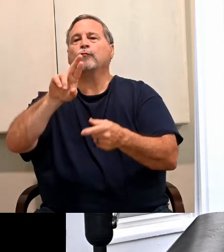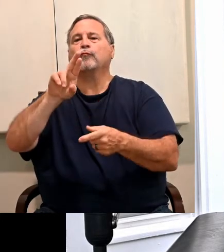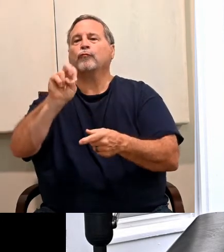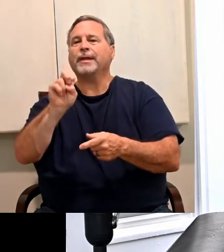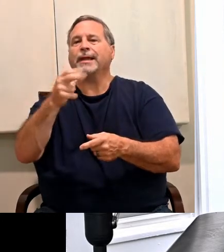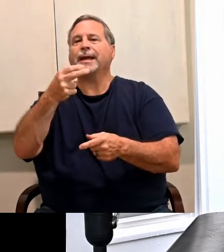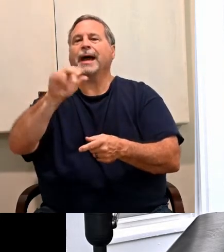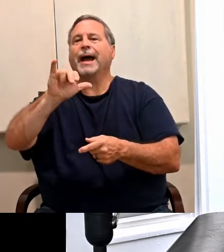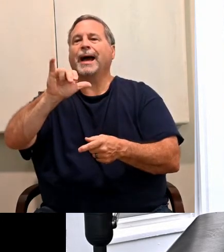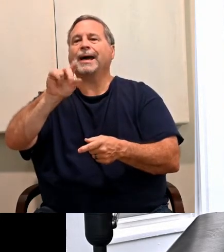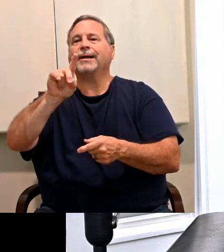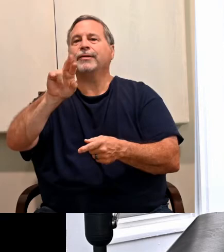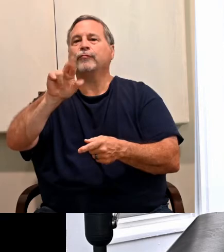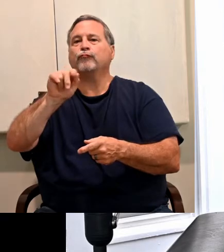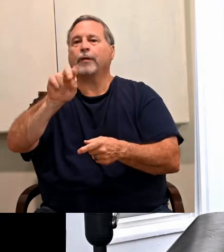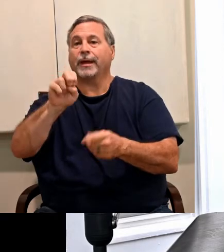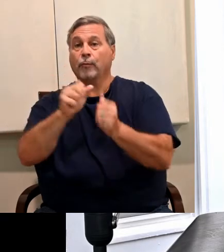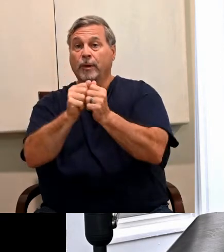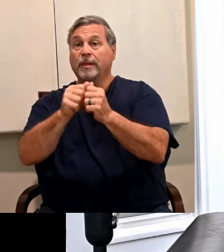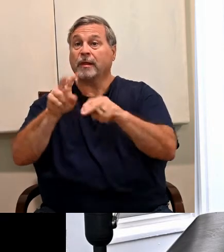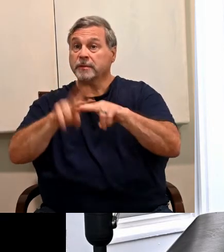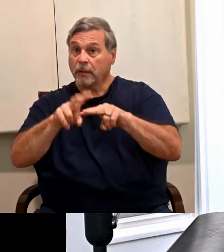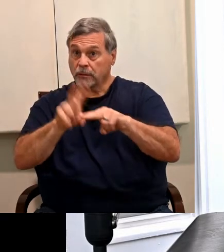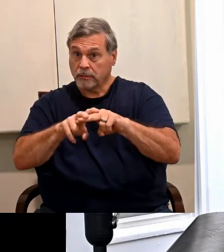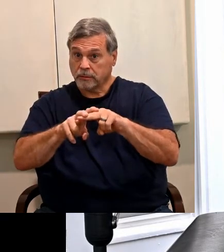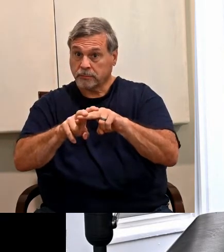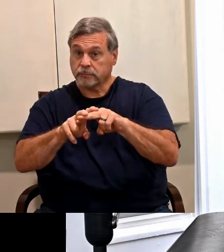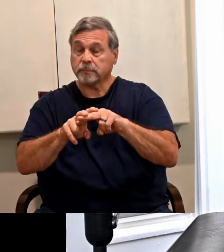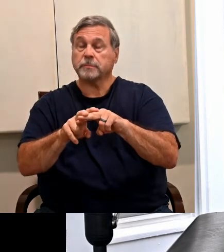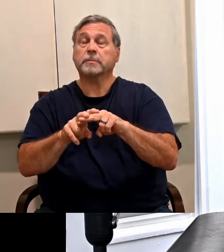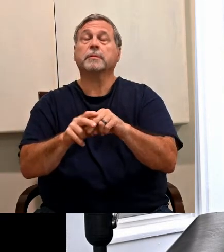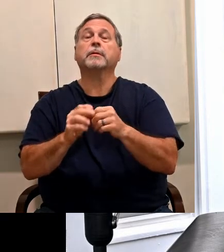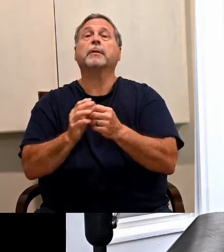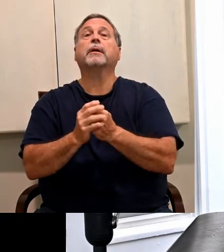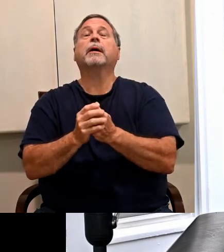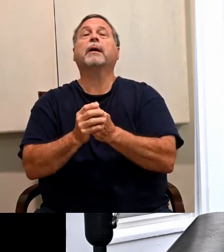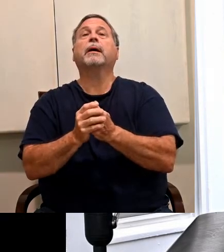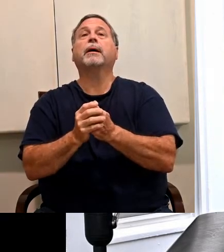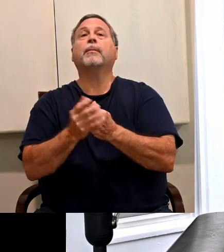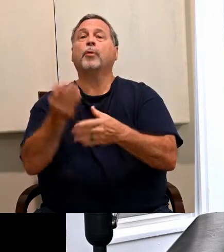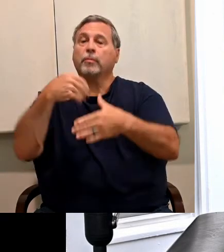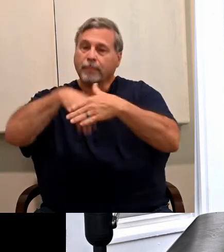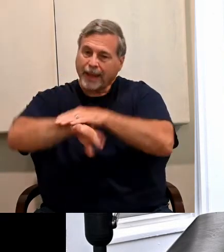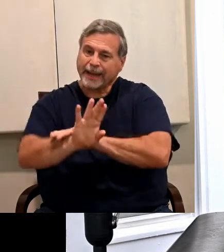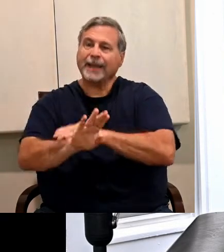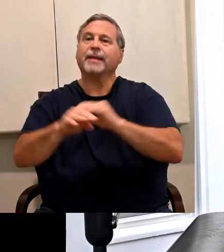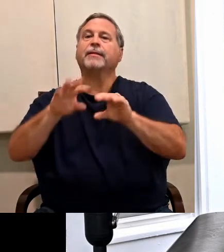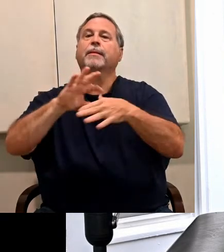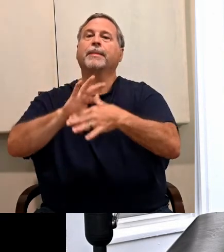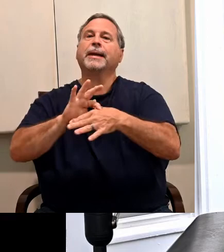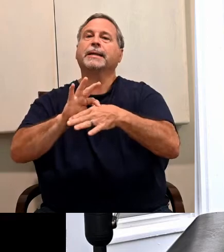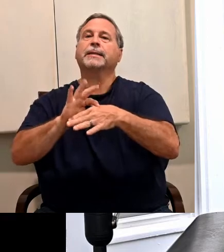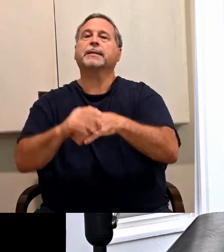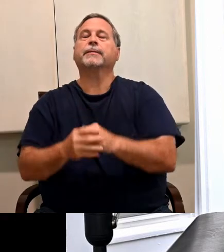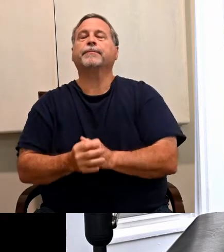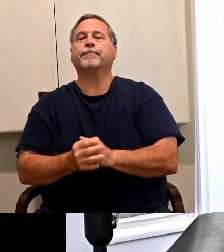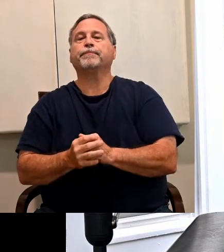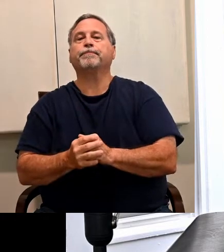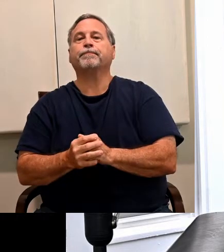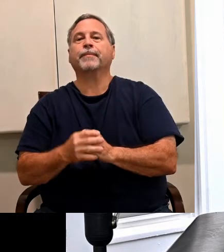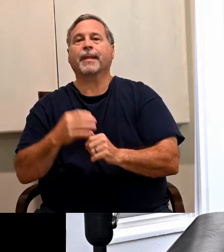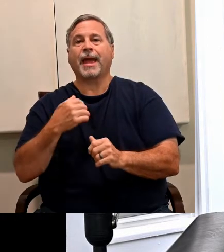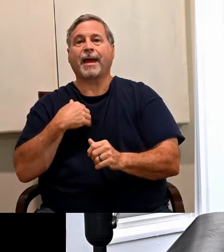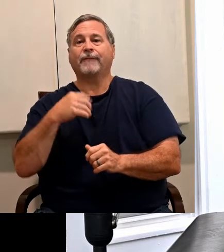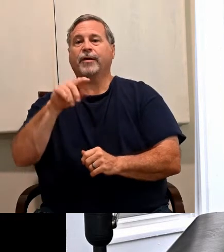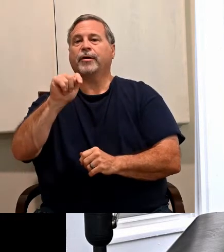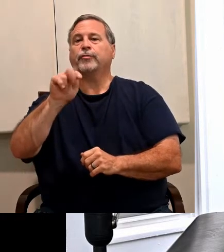beef, and then it'll rehydrate with the salt. So it'll actually take that liquid that it's produced and put it back down into the